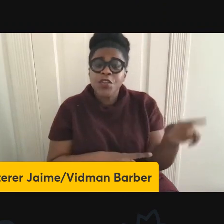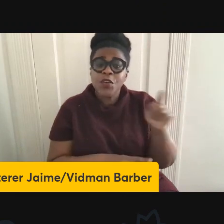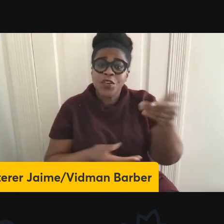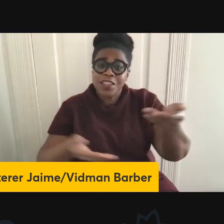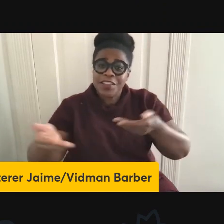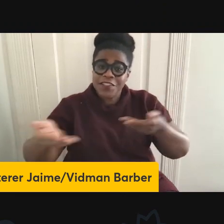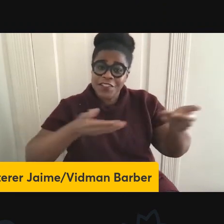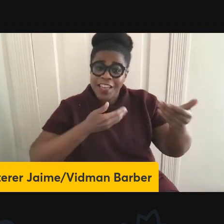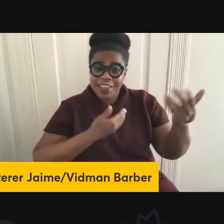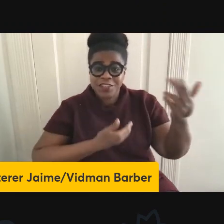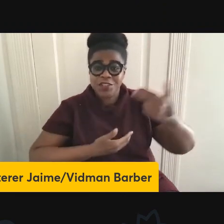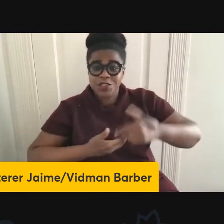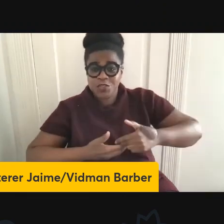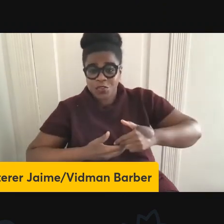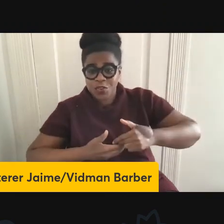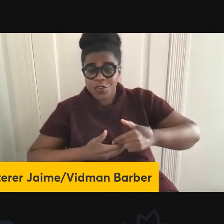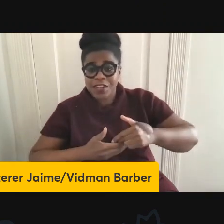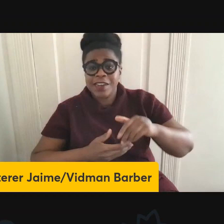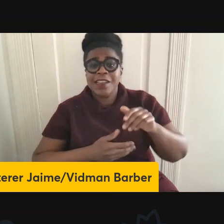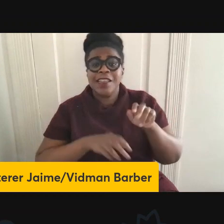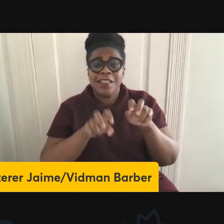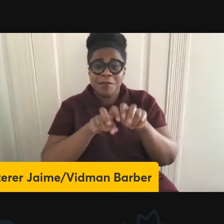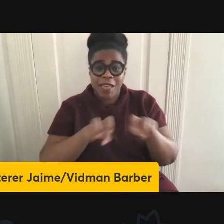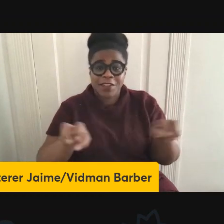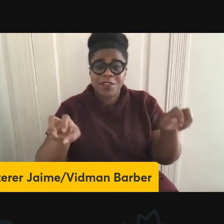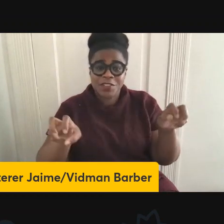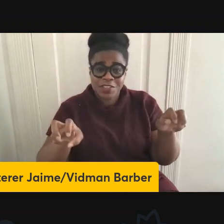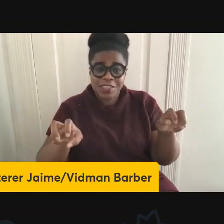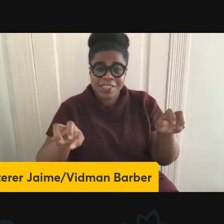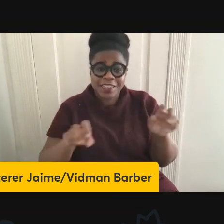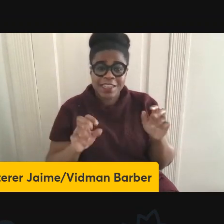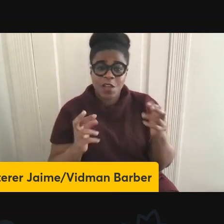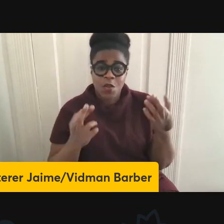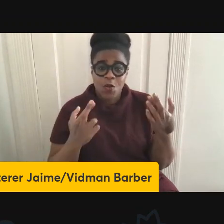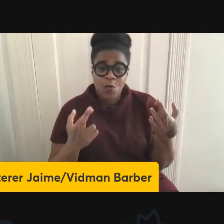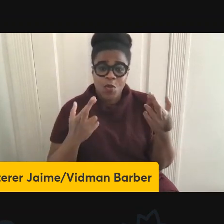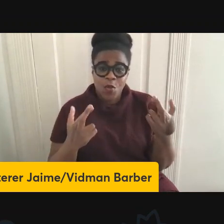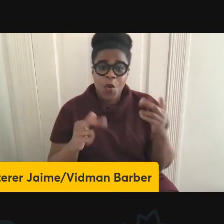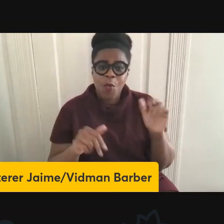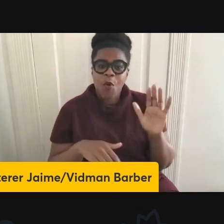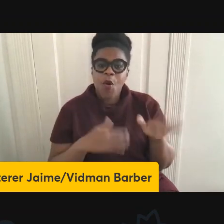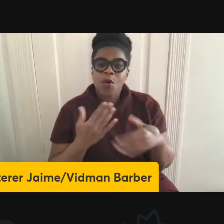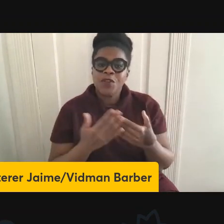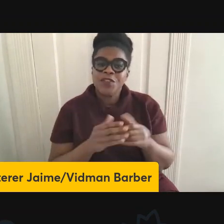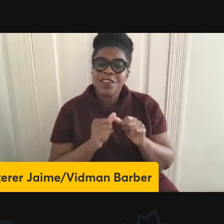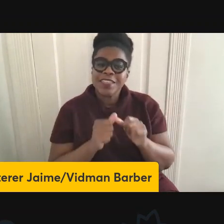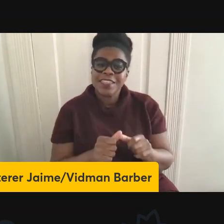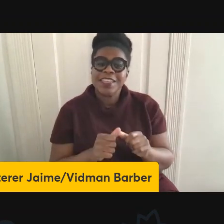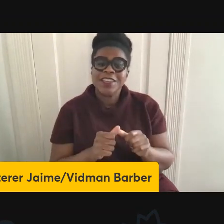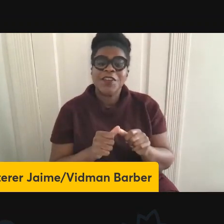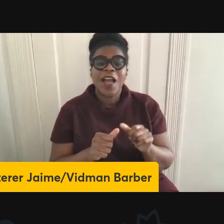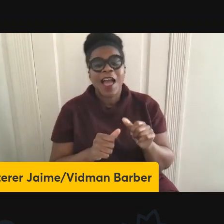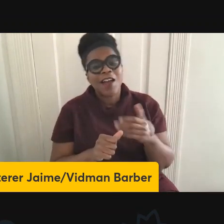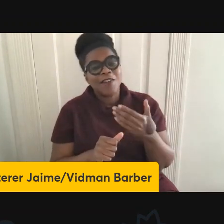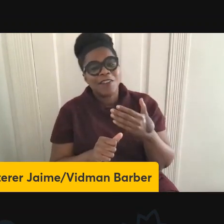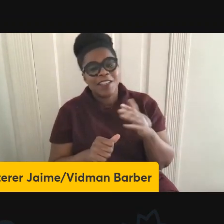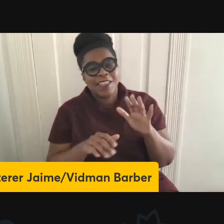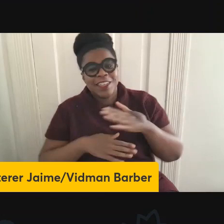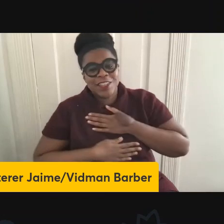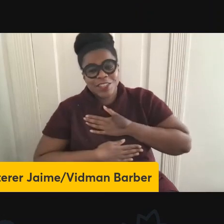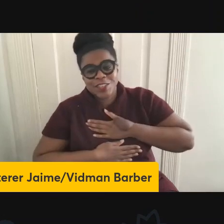invited to join this panel. And we hope that everyone continues to have a fantastic Black in Immuno